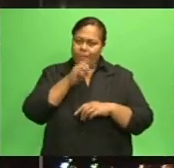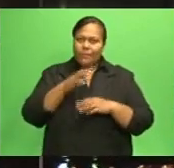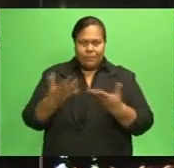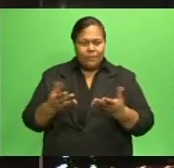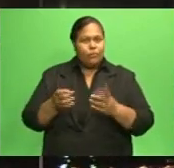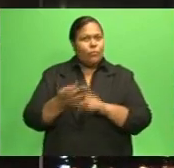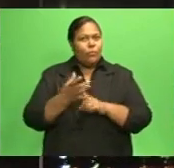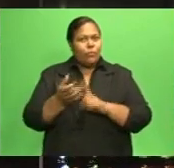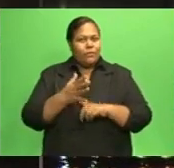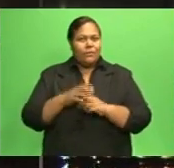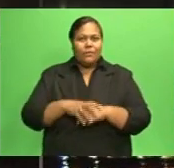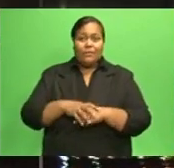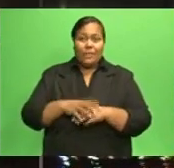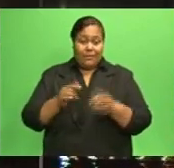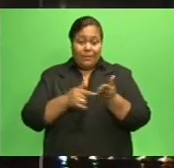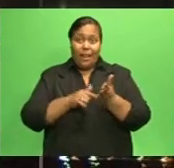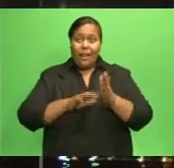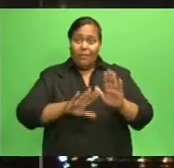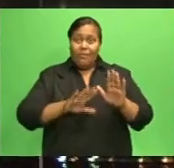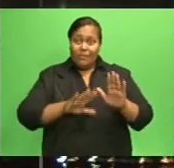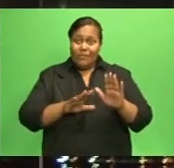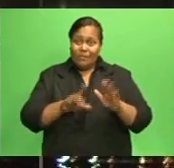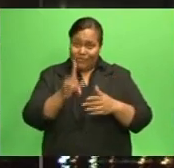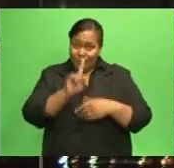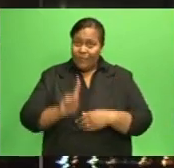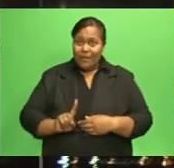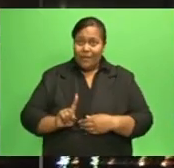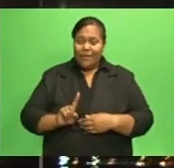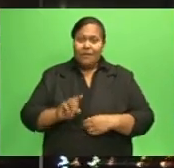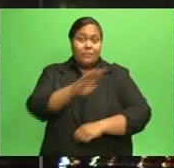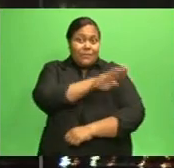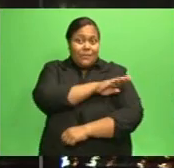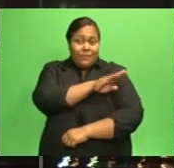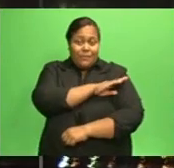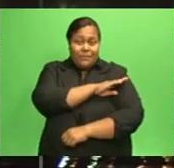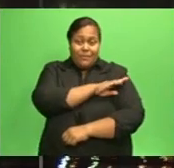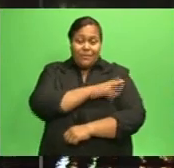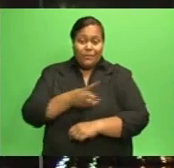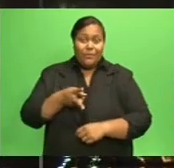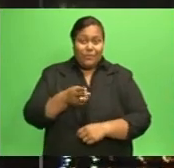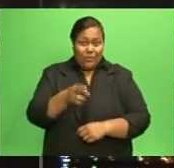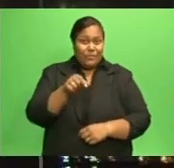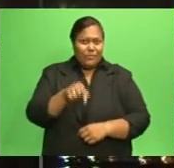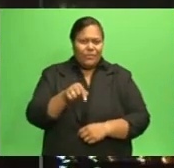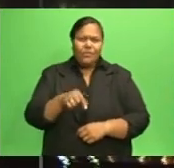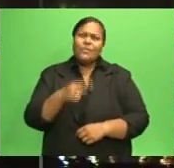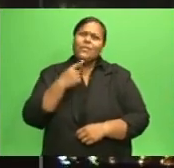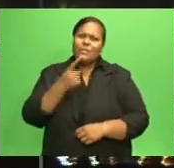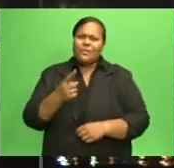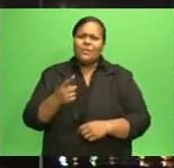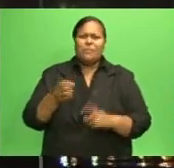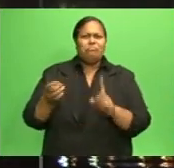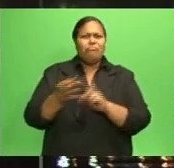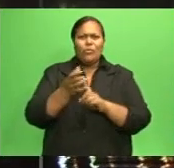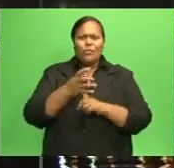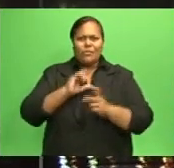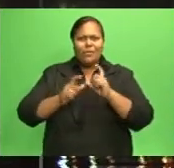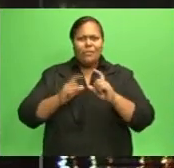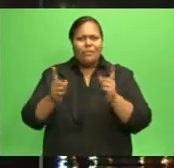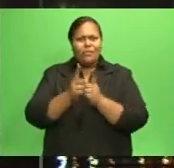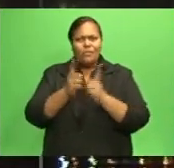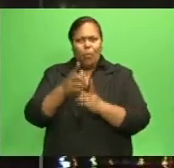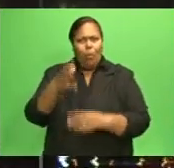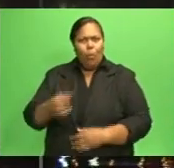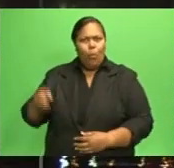villagers in Ravuni Tailevu, Prime Minister Voreqe Bainimarama said major climate meetings have been put on hold due to the pandemic.